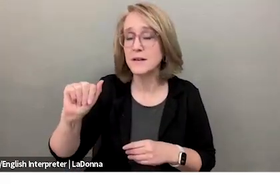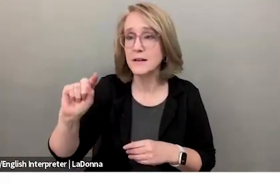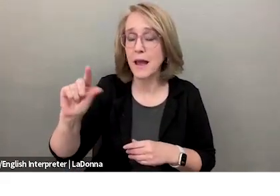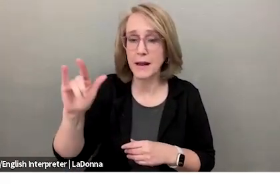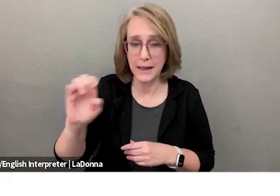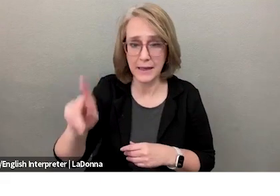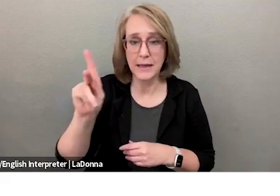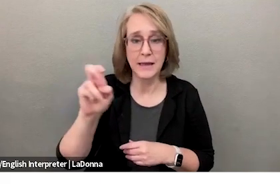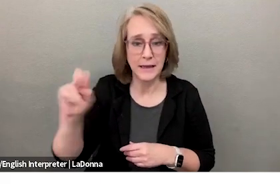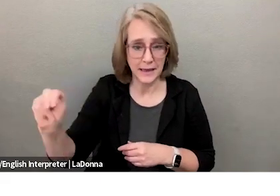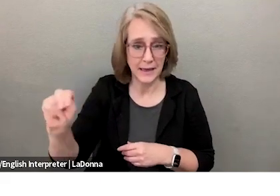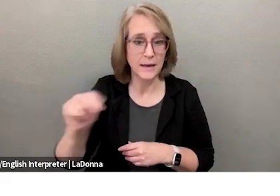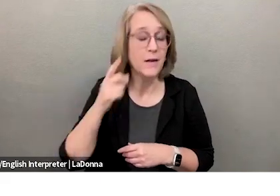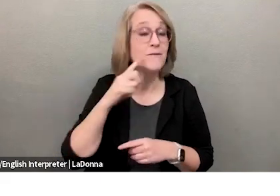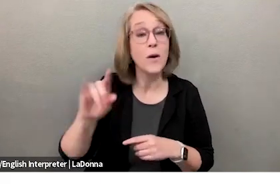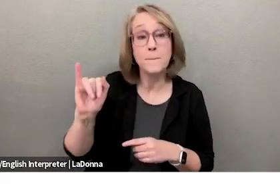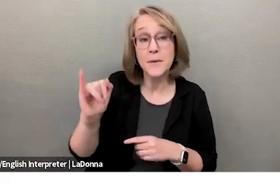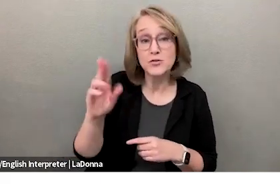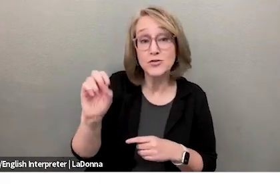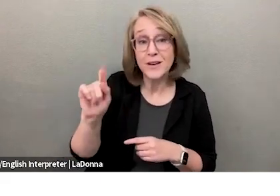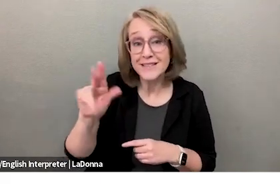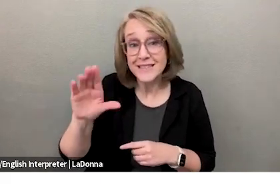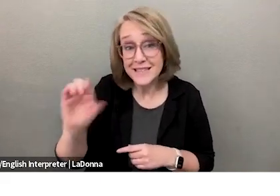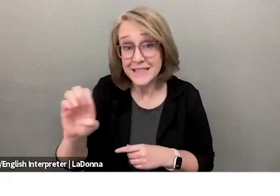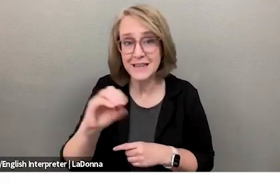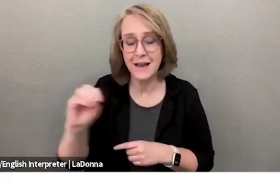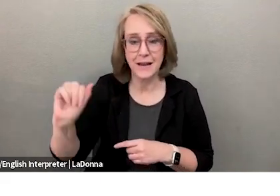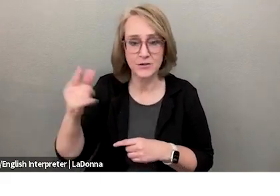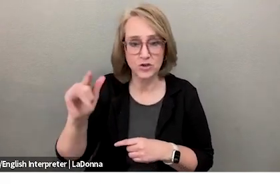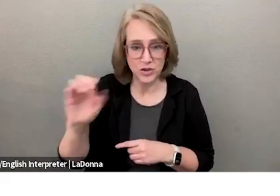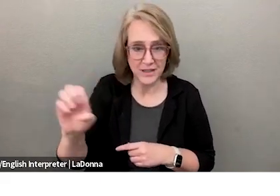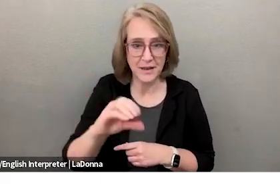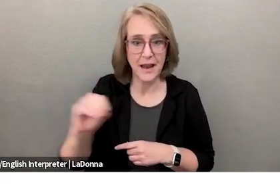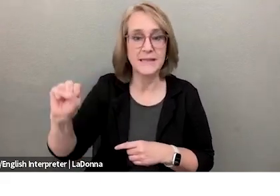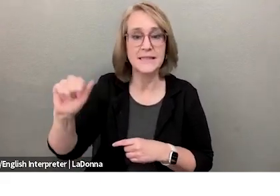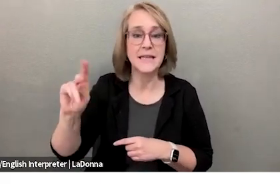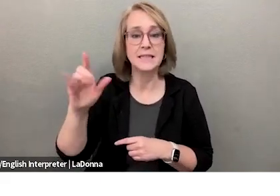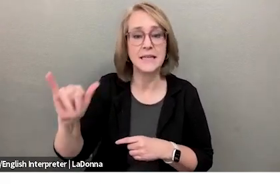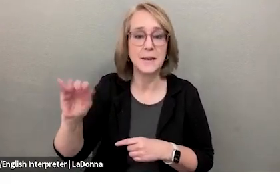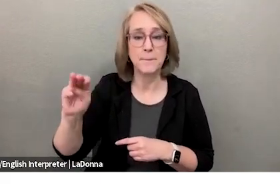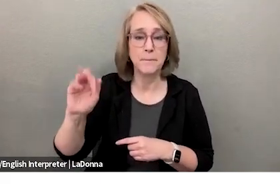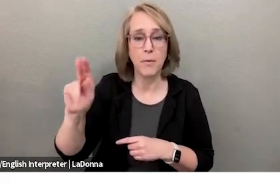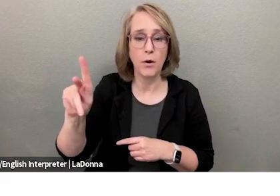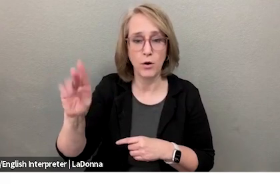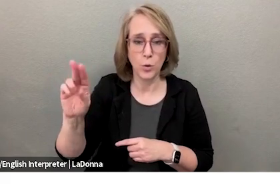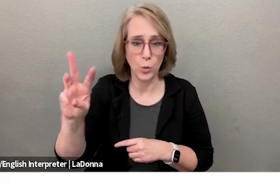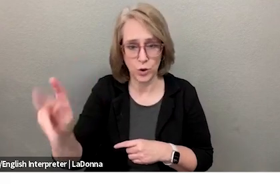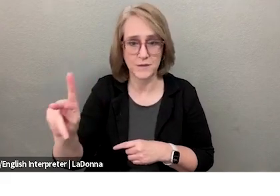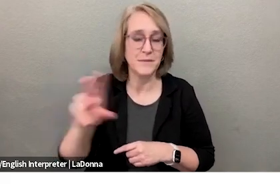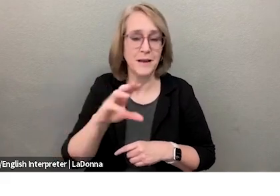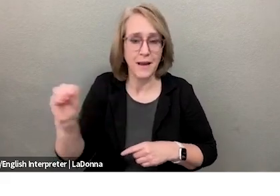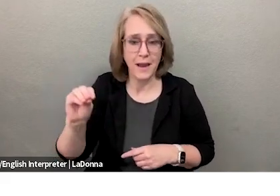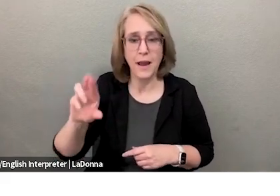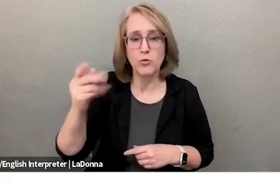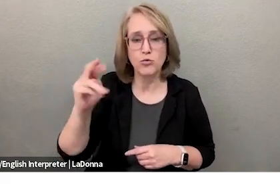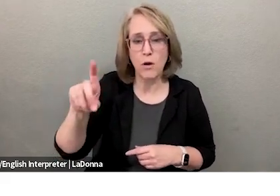from the AARP. The Act on RAISE campaign is focused on the implementation of the actions outlined in the national strategy to support